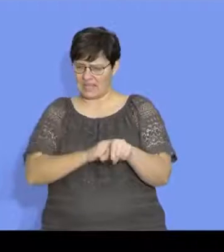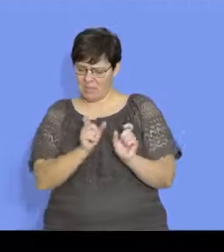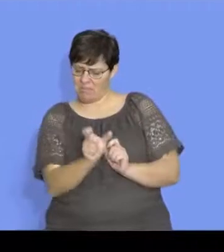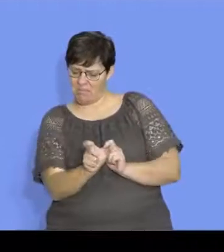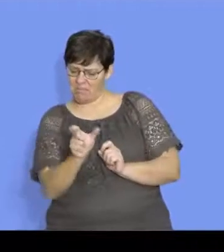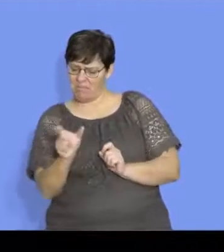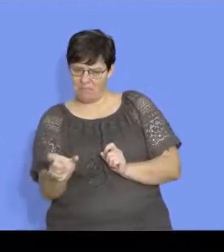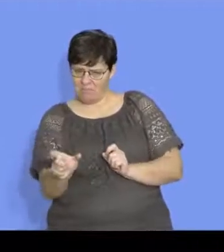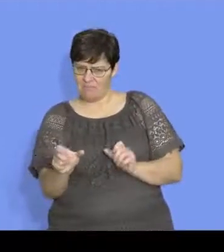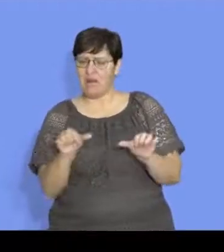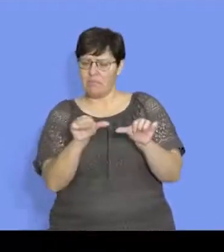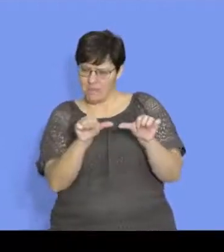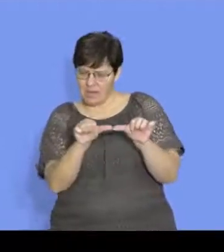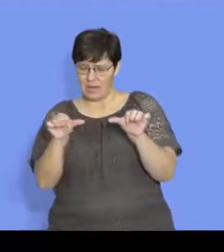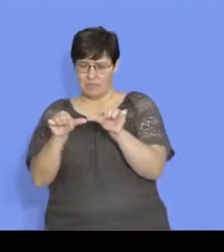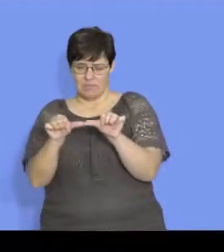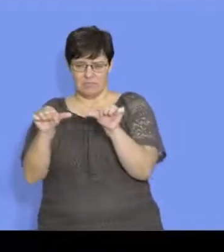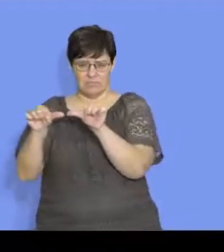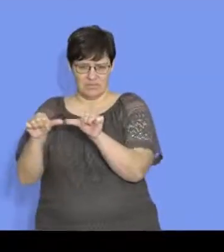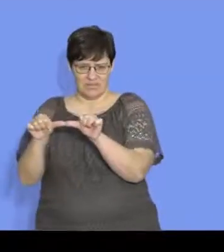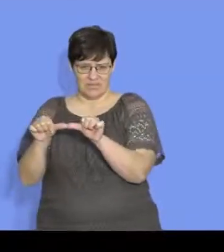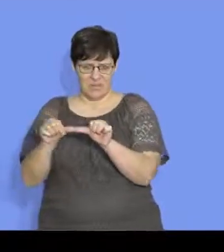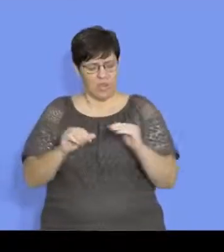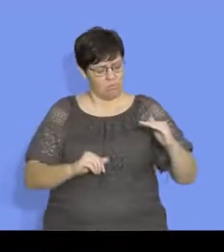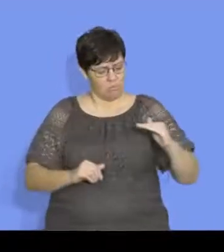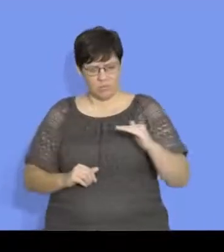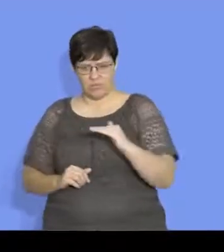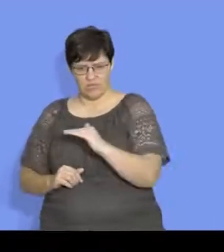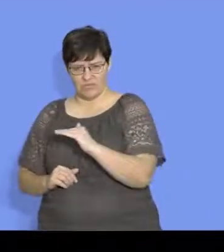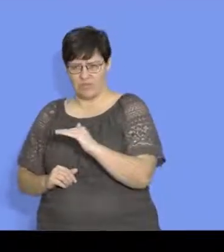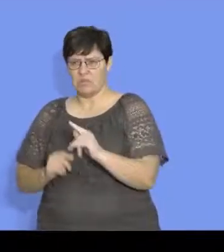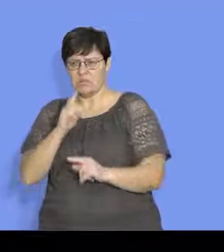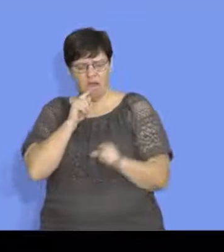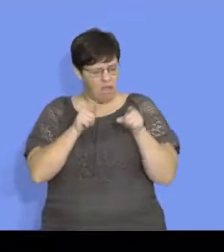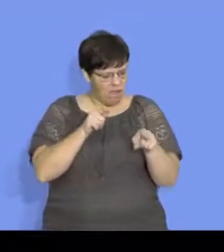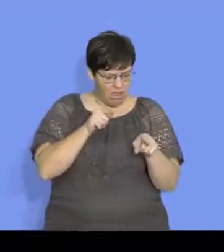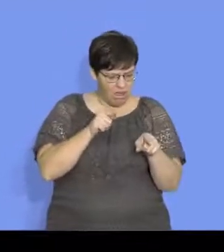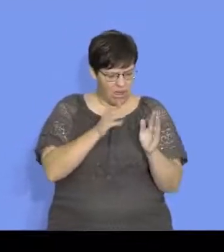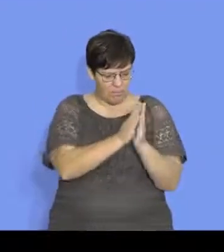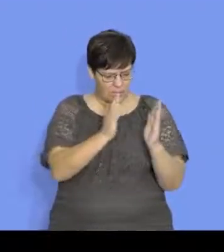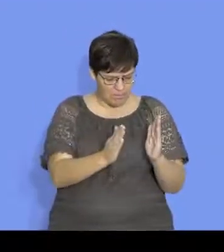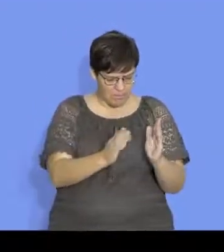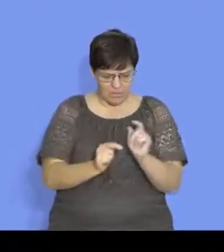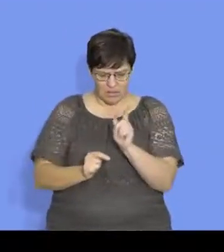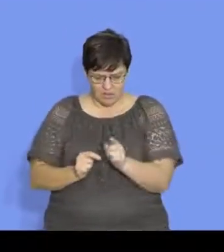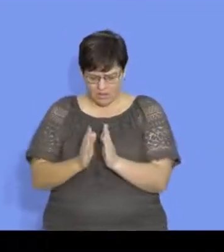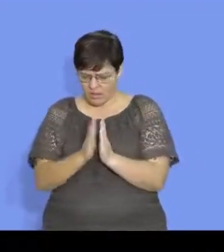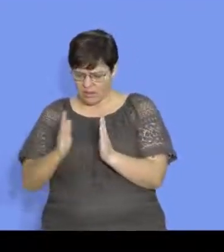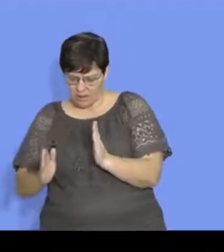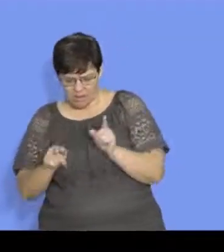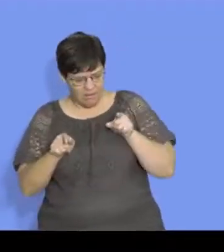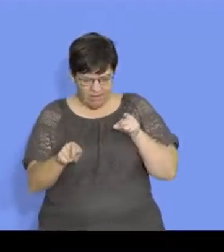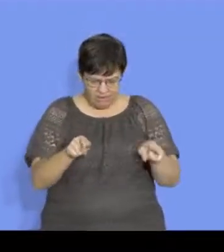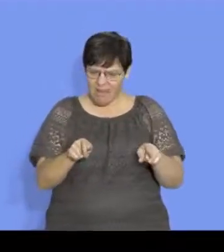distances that have been moved, you'll see they're roughly equal. In each of the time intervals,